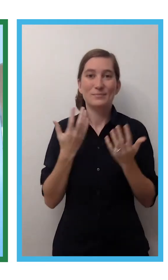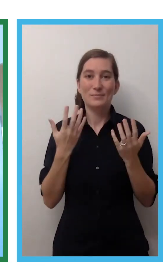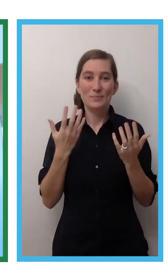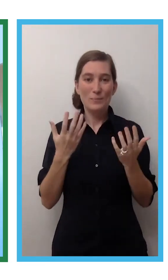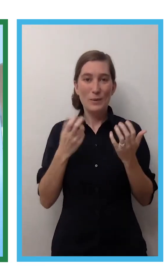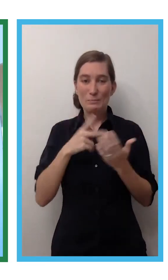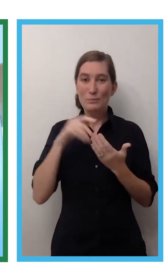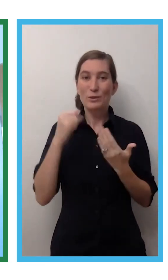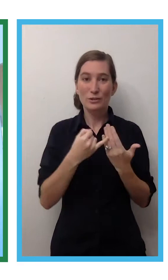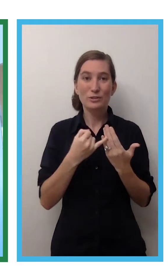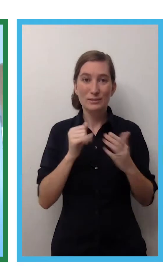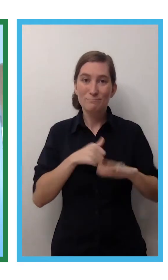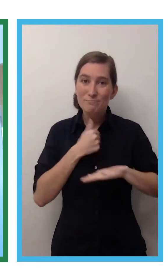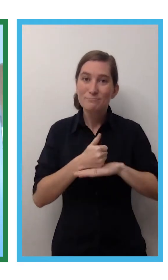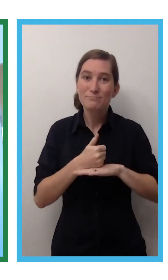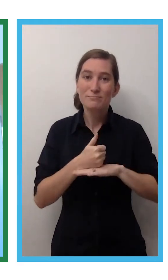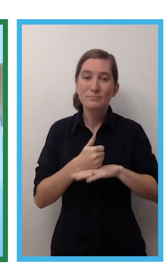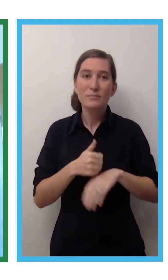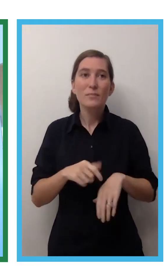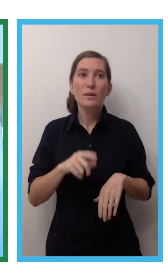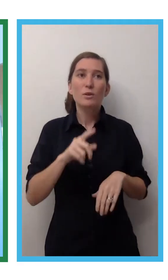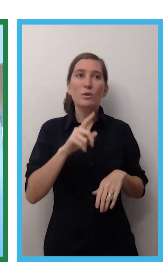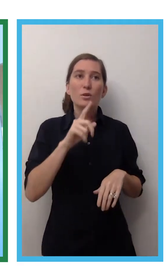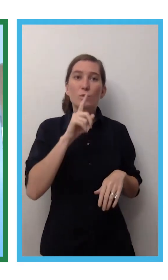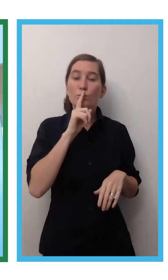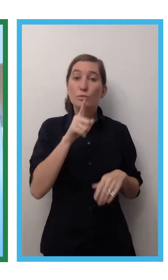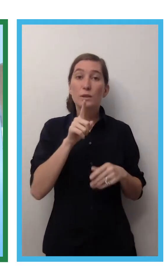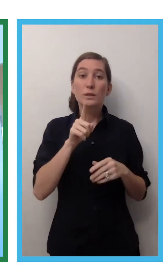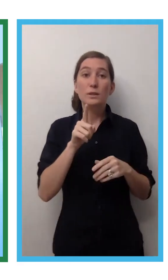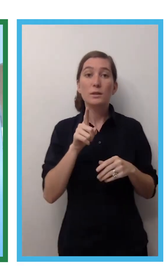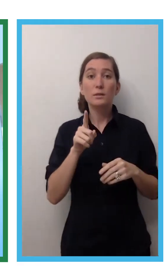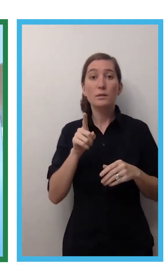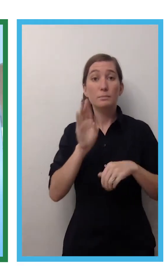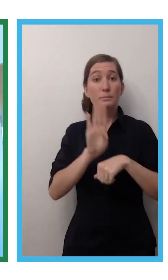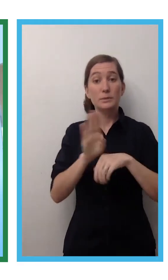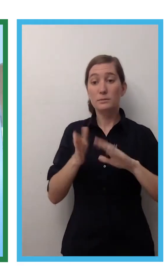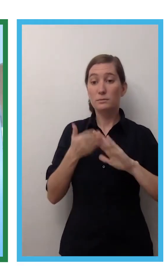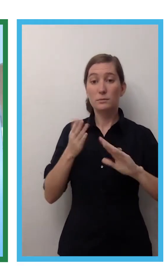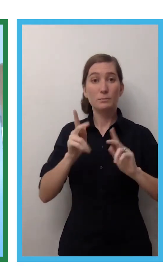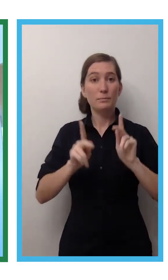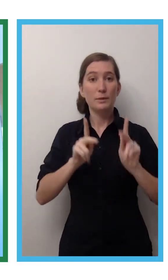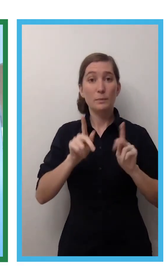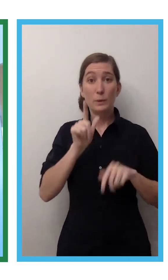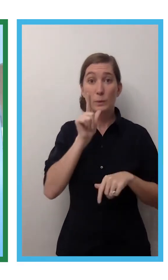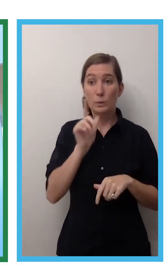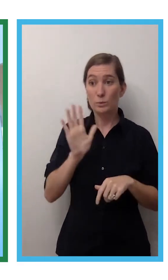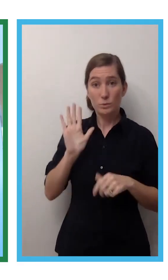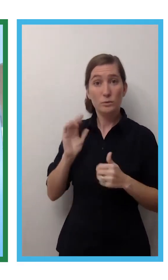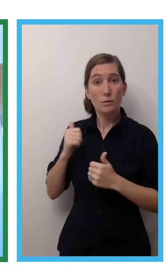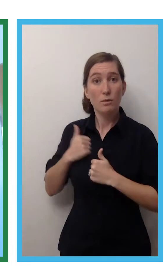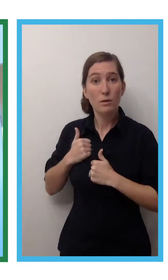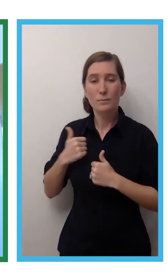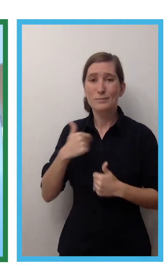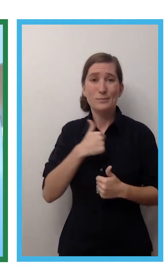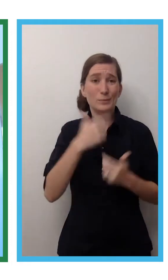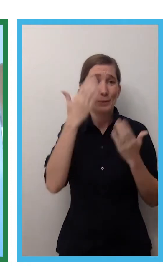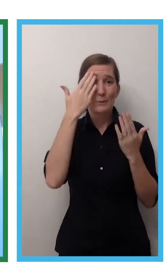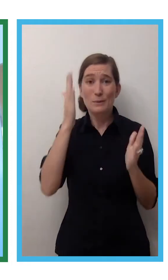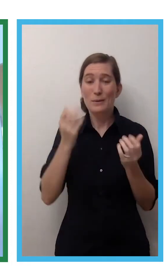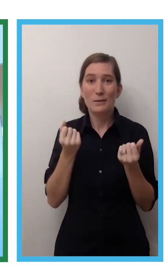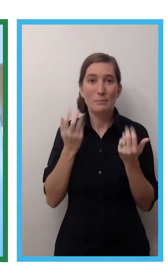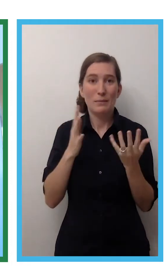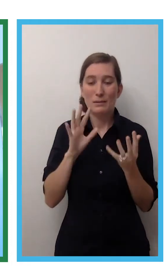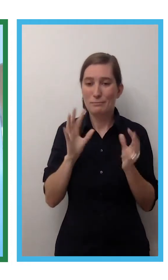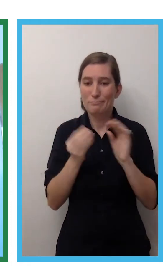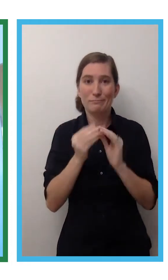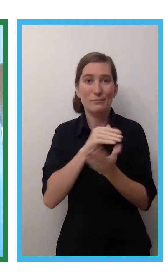know how many veteran entrepreneurs there are in Canada right now. We don't know where they're located. We don't know what their revenue base is like, what their size is like. I